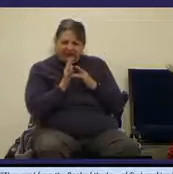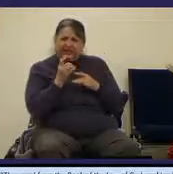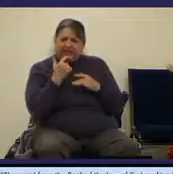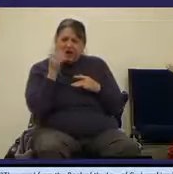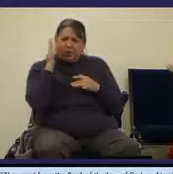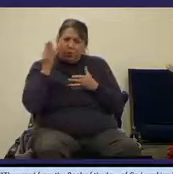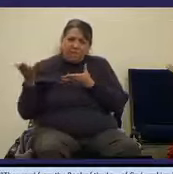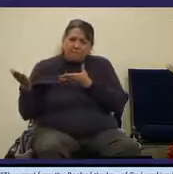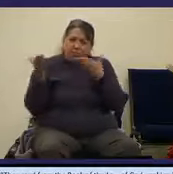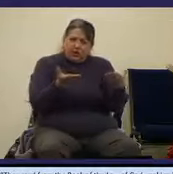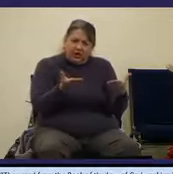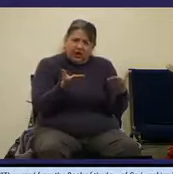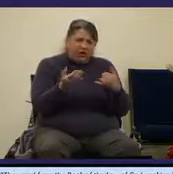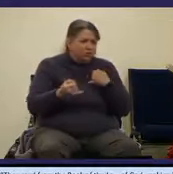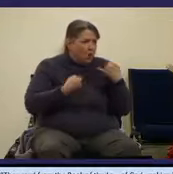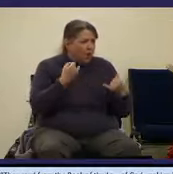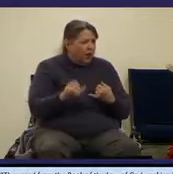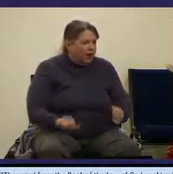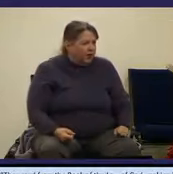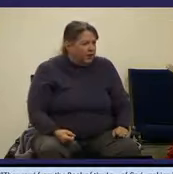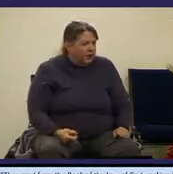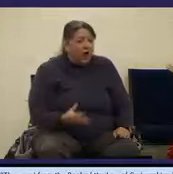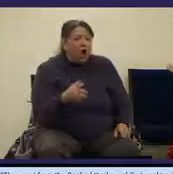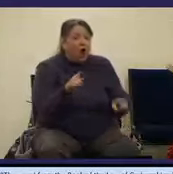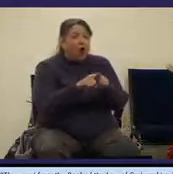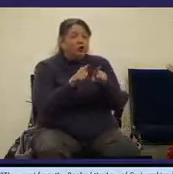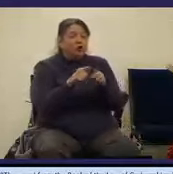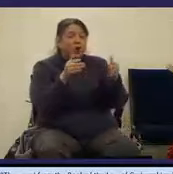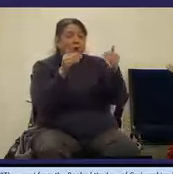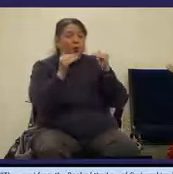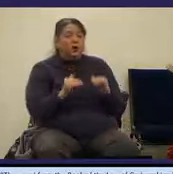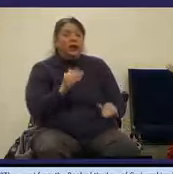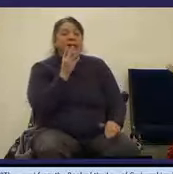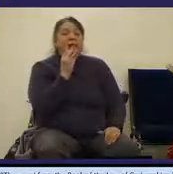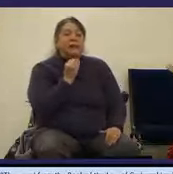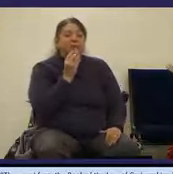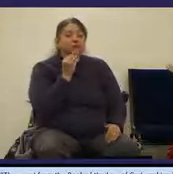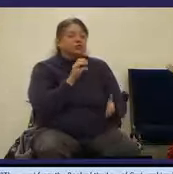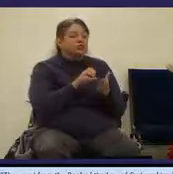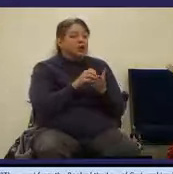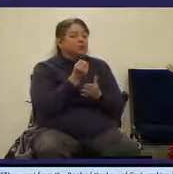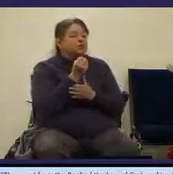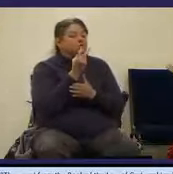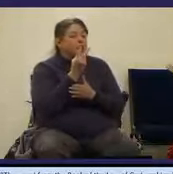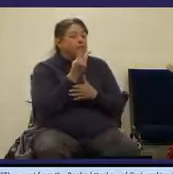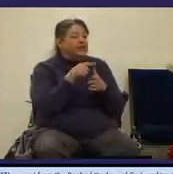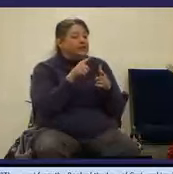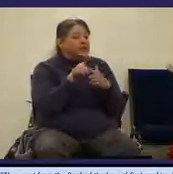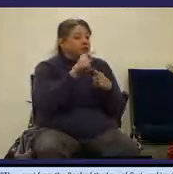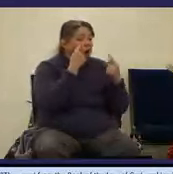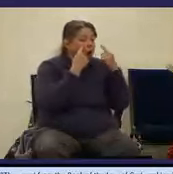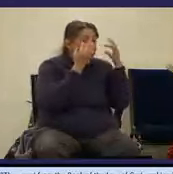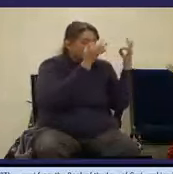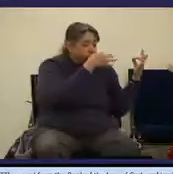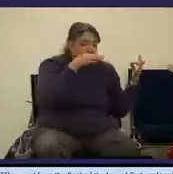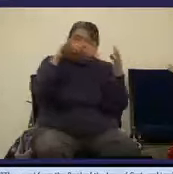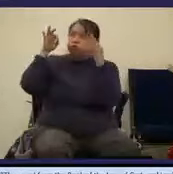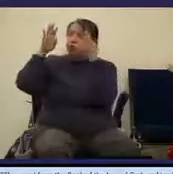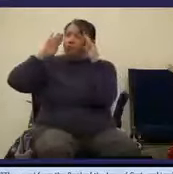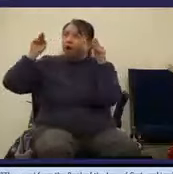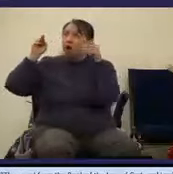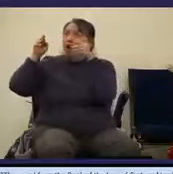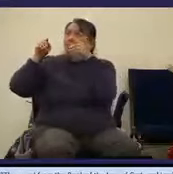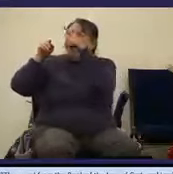forget Hebrews 12:2, right? Hebrews 12:2, where it says, fix your eyes on Jesus. He's the author